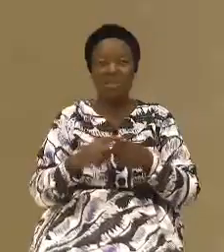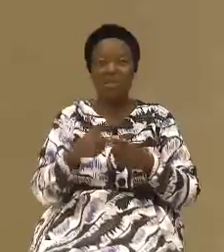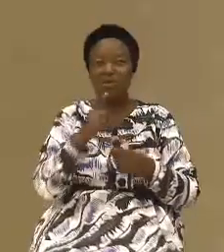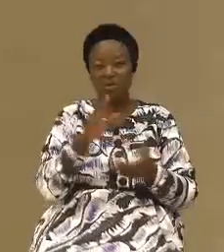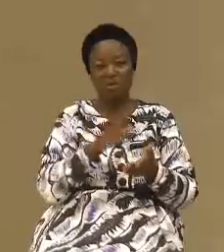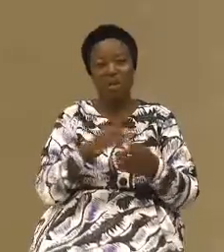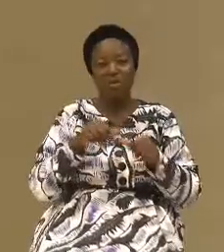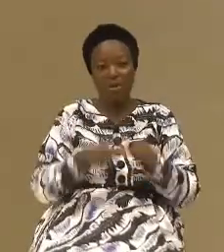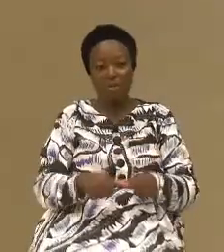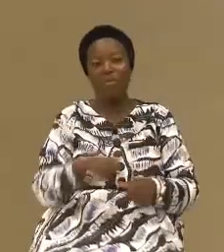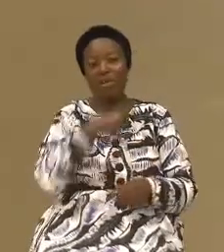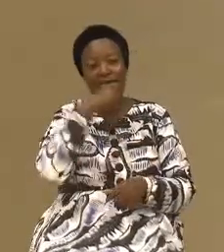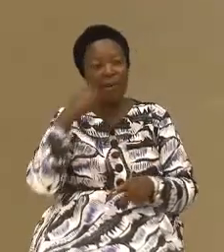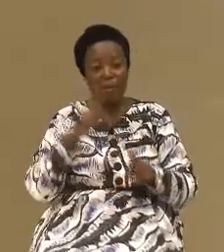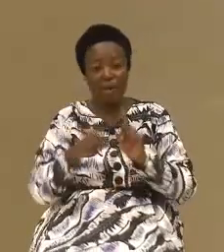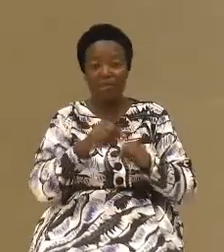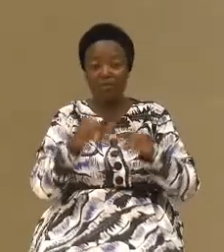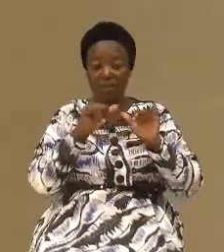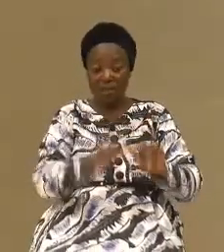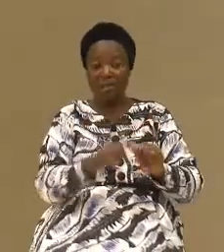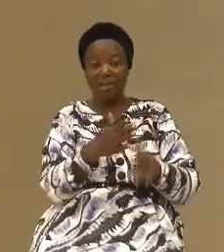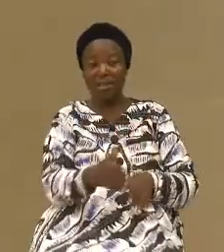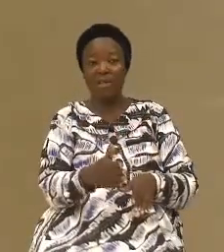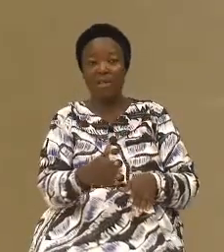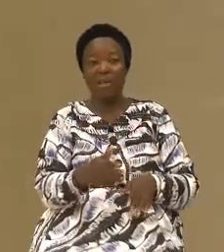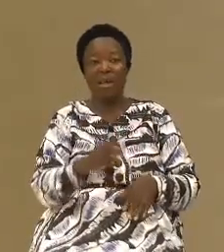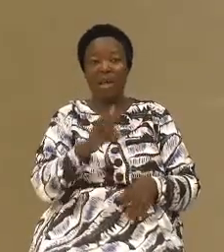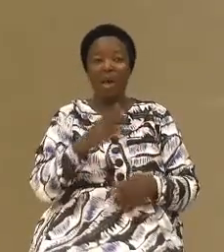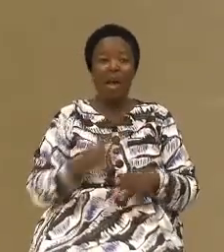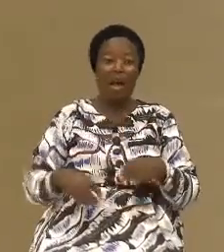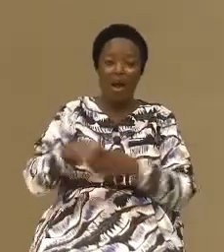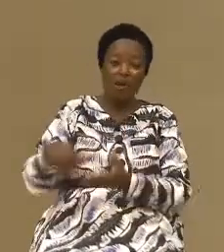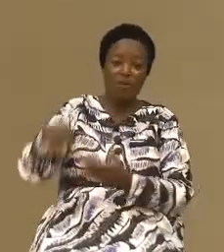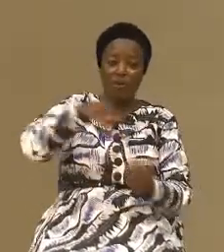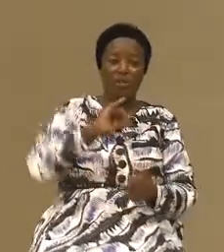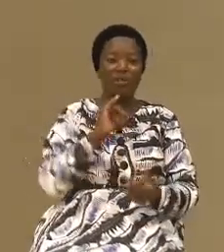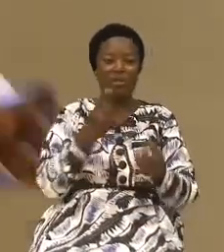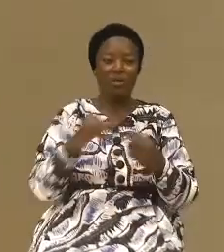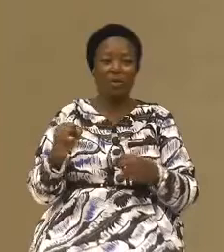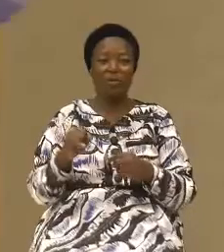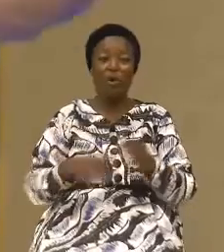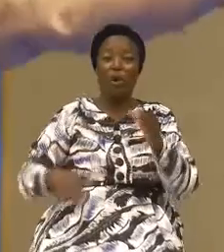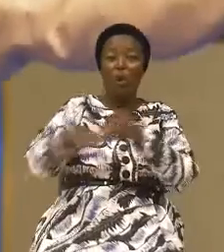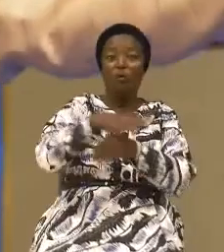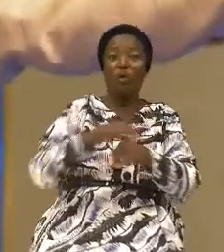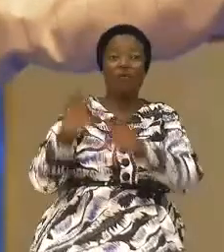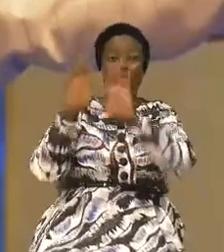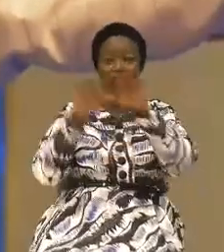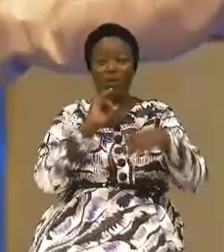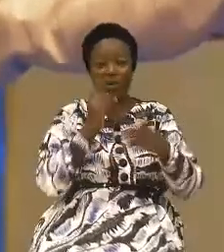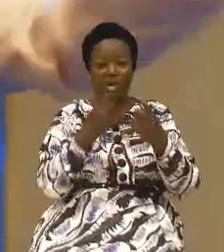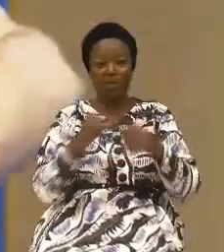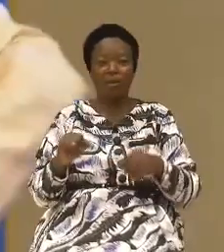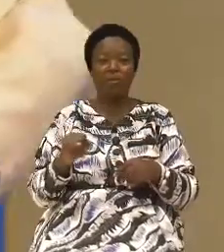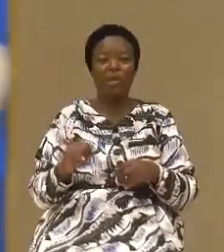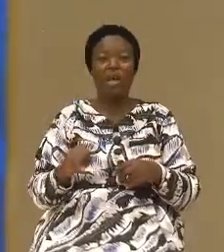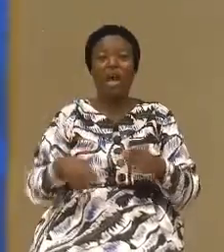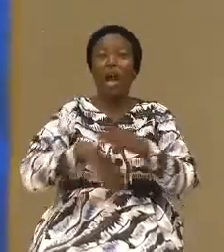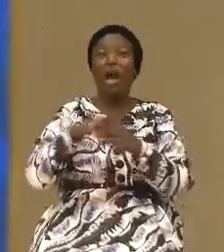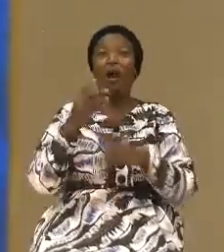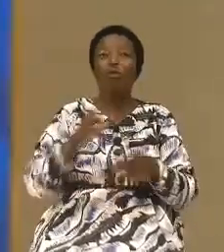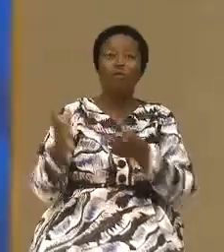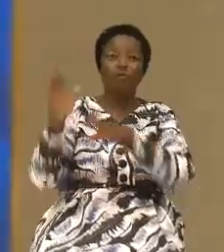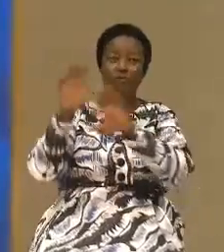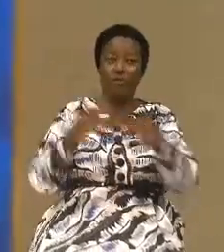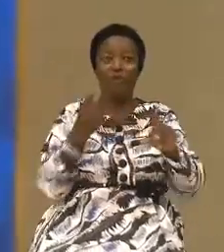outpouring is coming. Overflow is coming. outflow from heaven